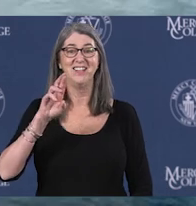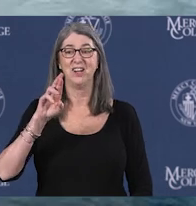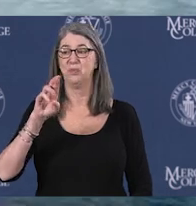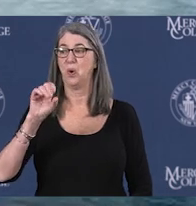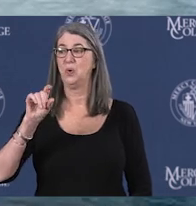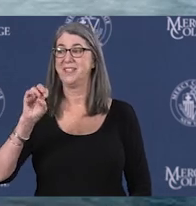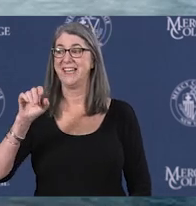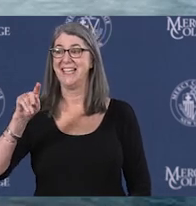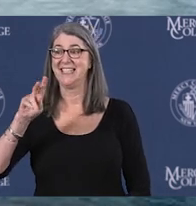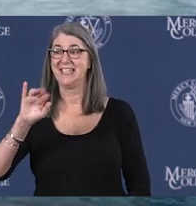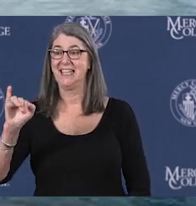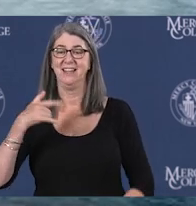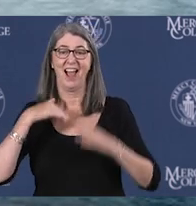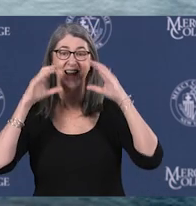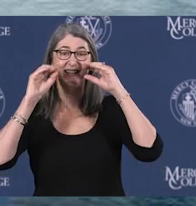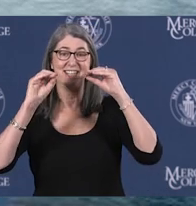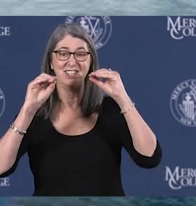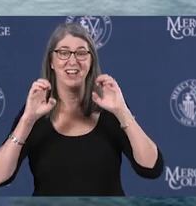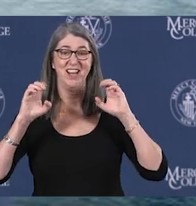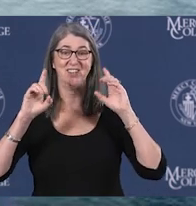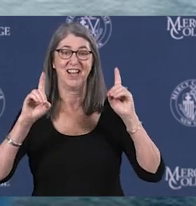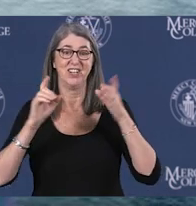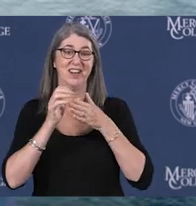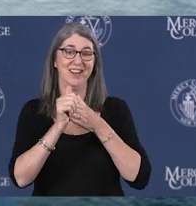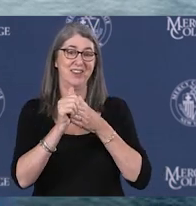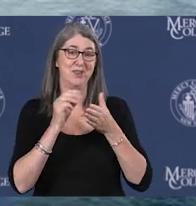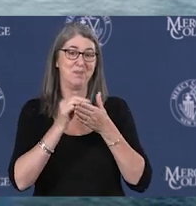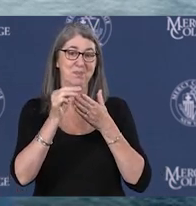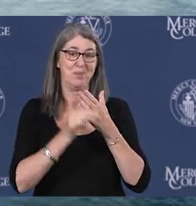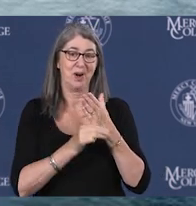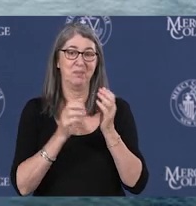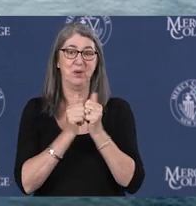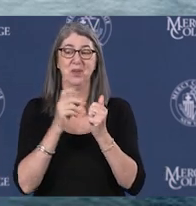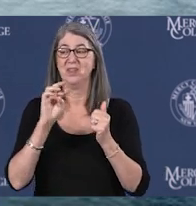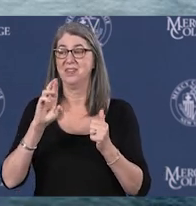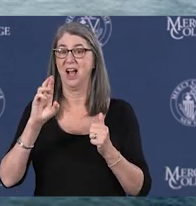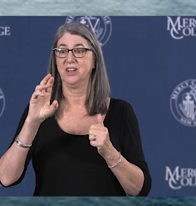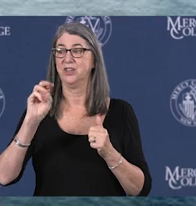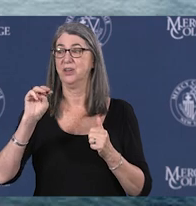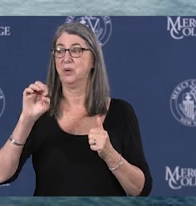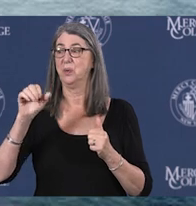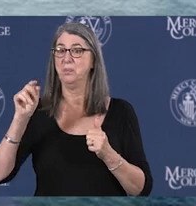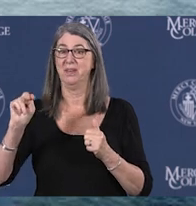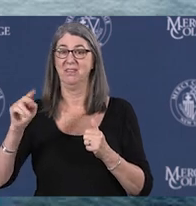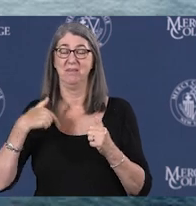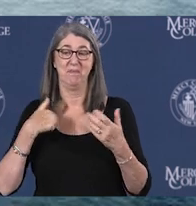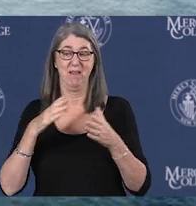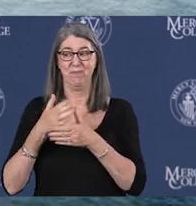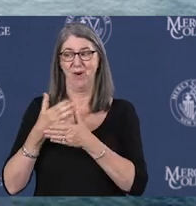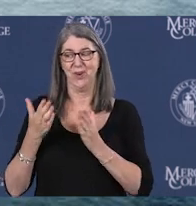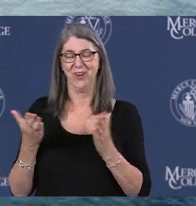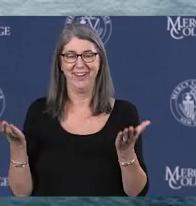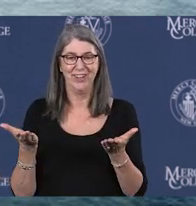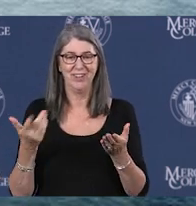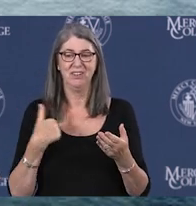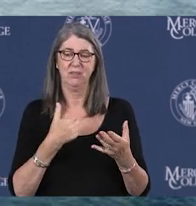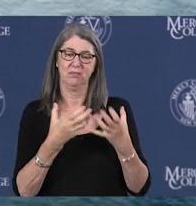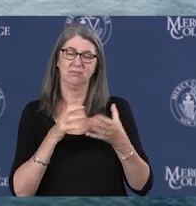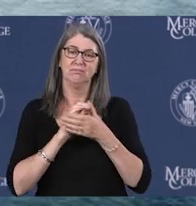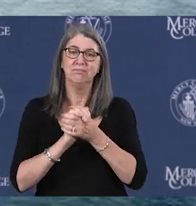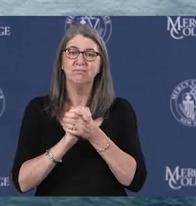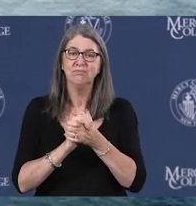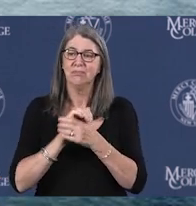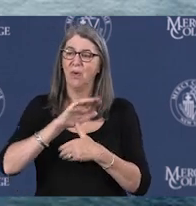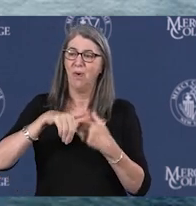Rose Rudnitsky, and I teach in the Educational Leadership Program with Dr. Koopmans, my partner here. And we want